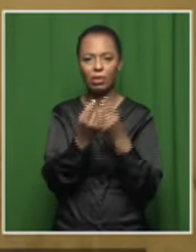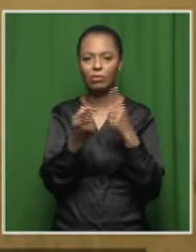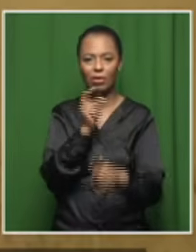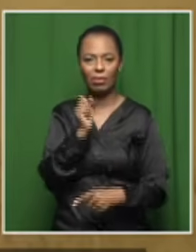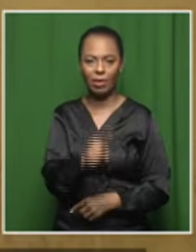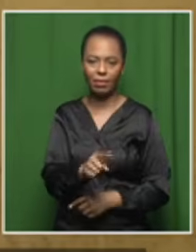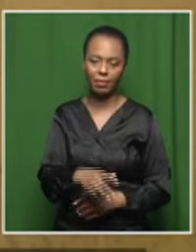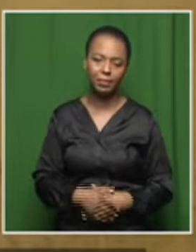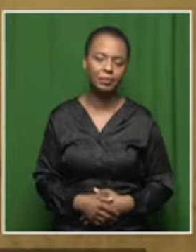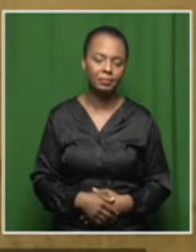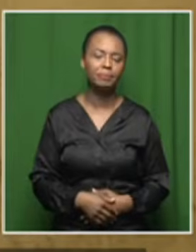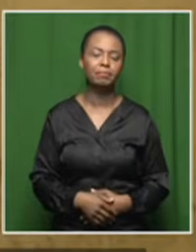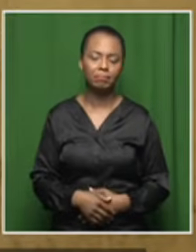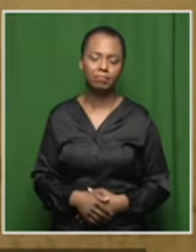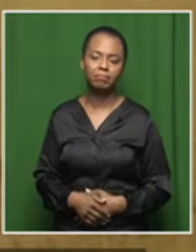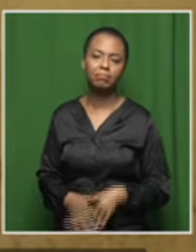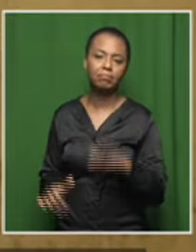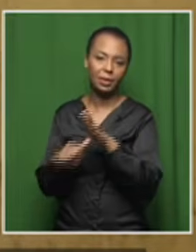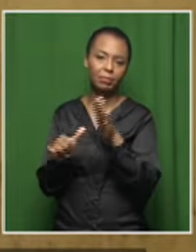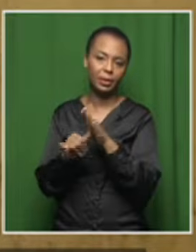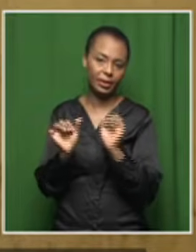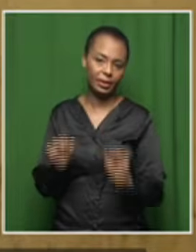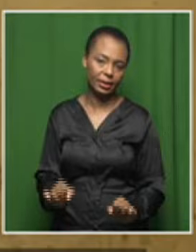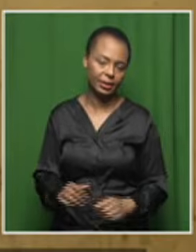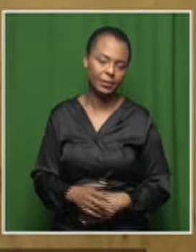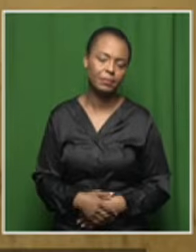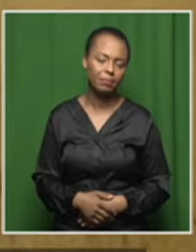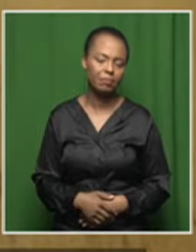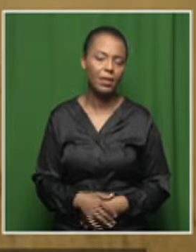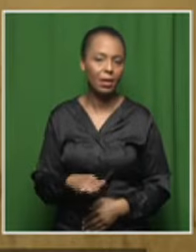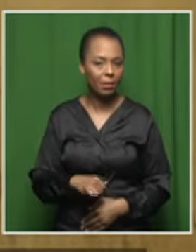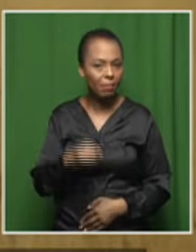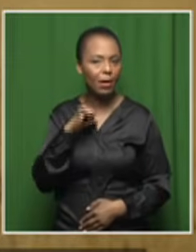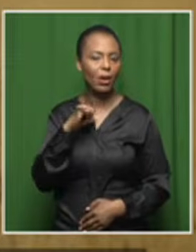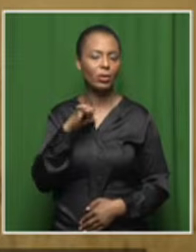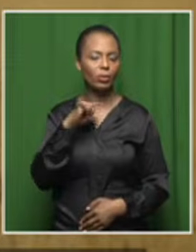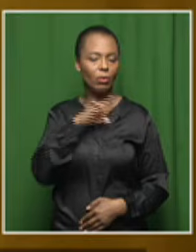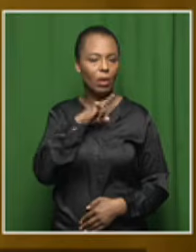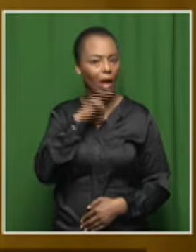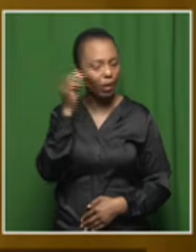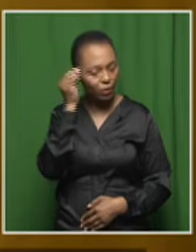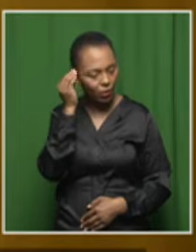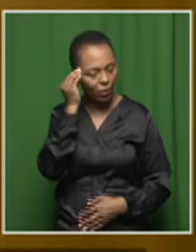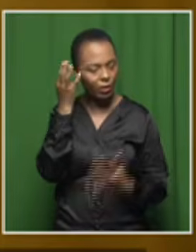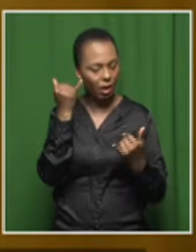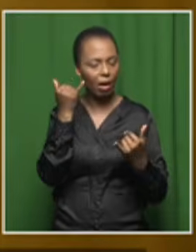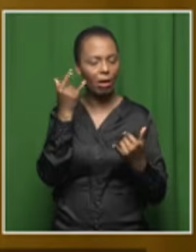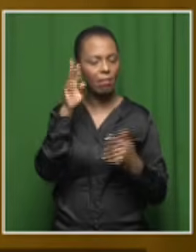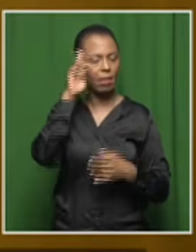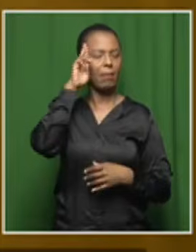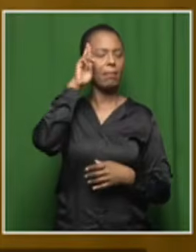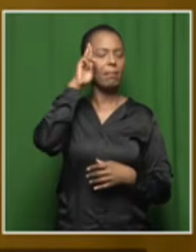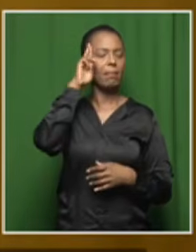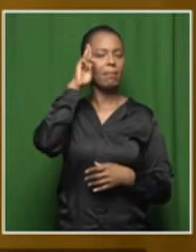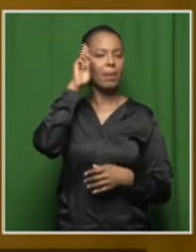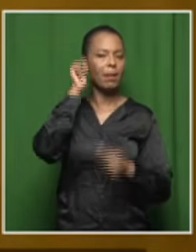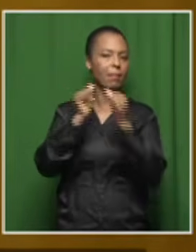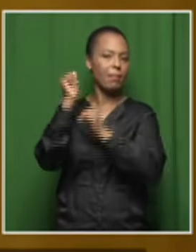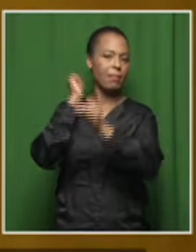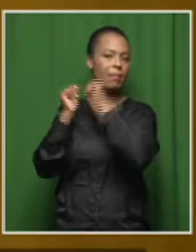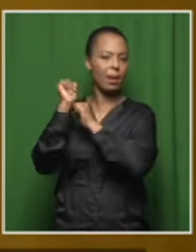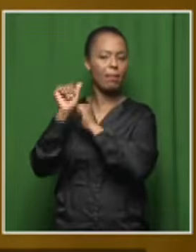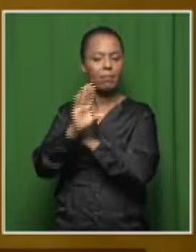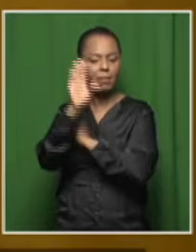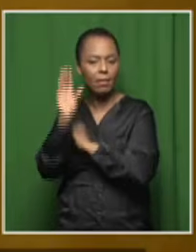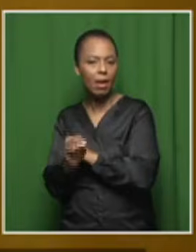transfer is so important, and it's a proud moment to know that we're tapping back or remembering, indigenous knowledge systems that